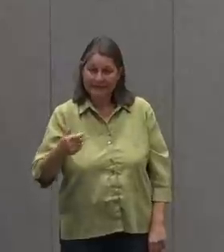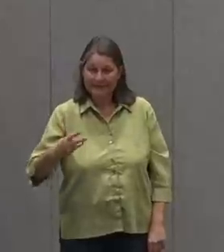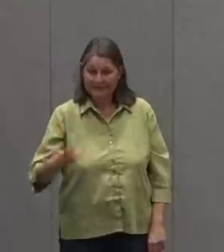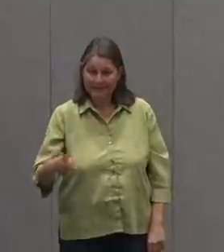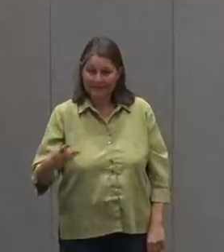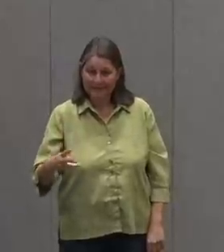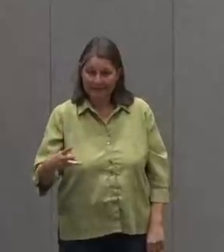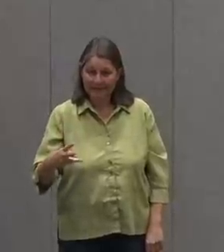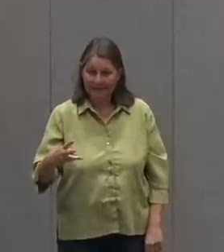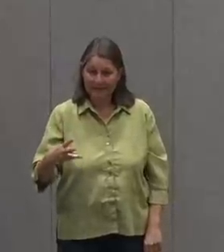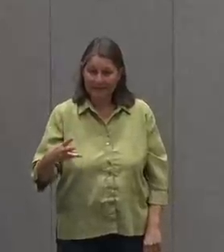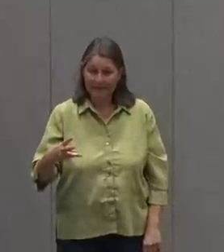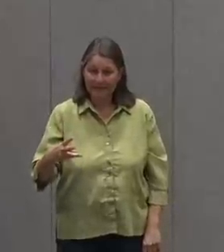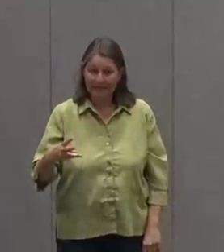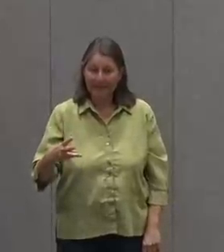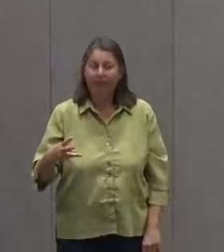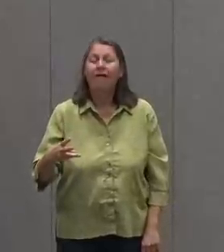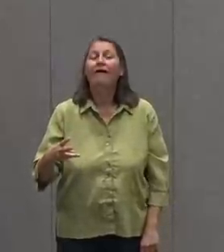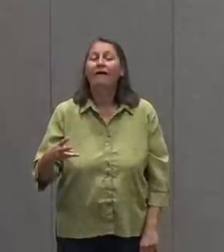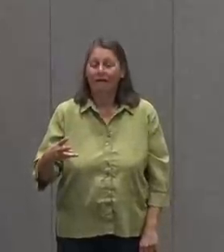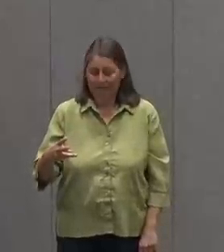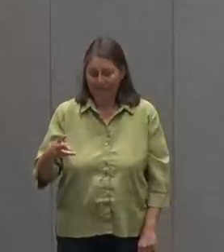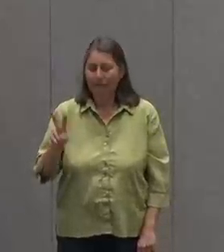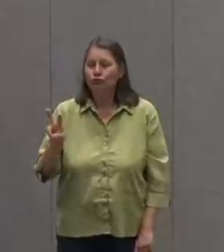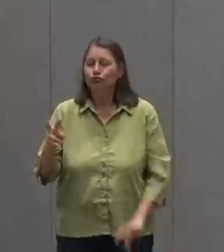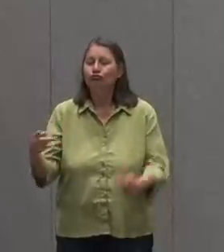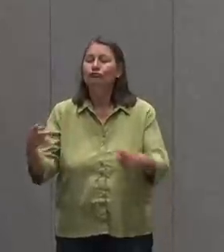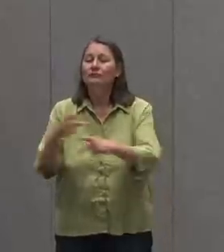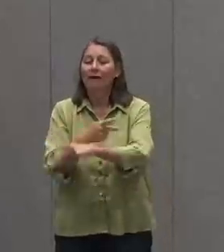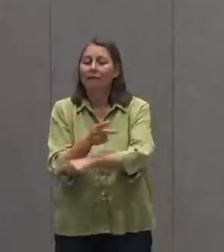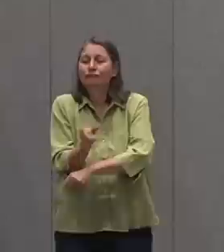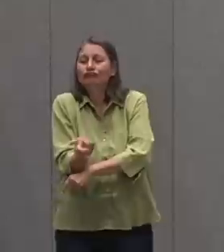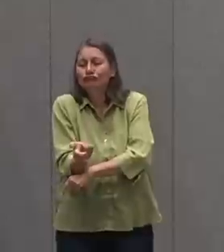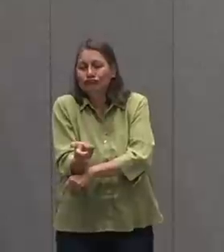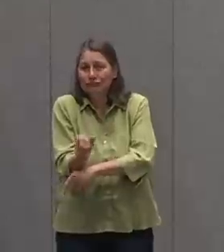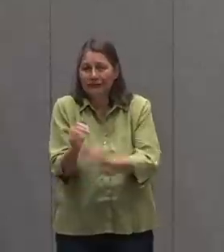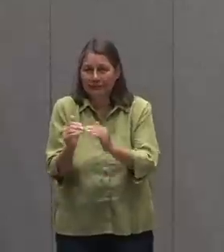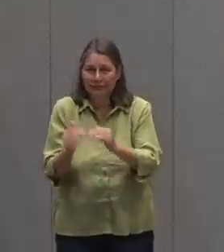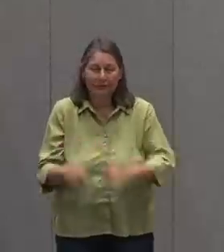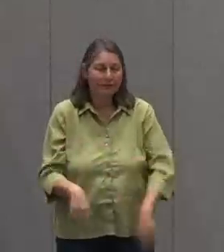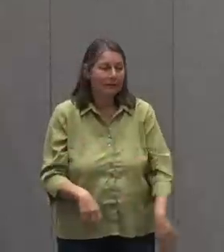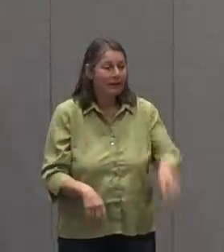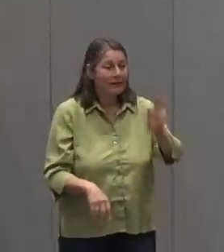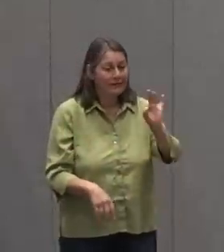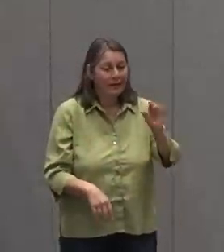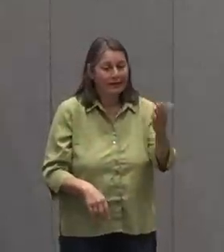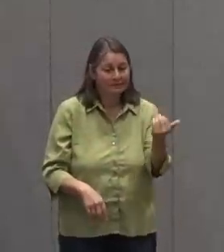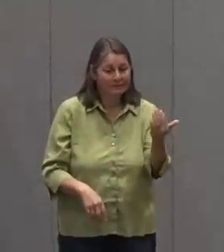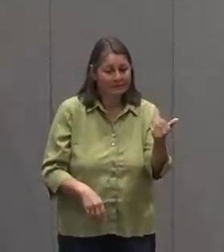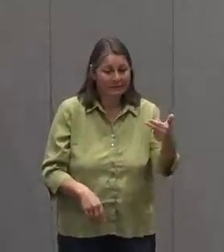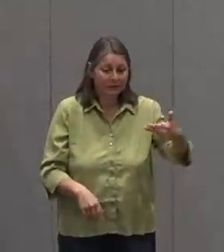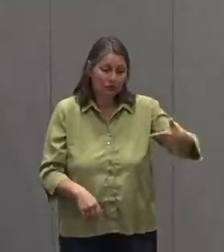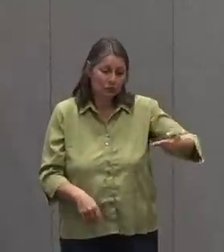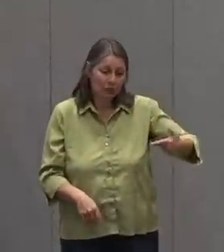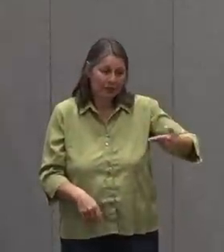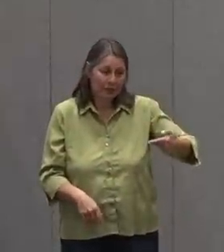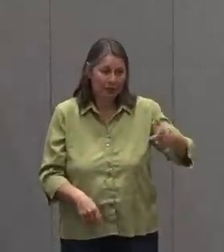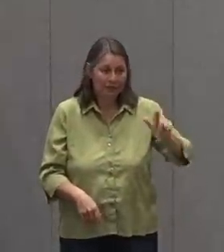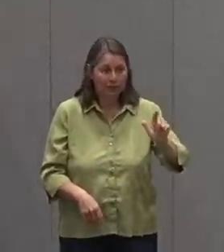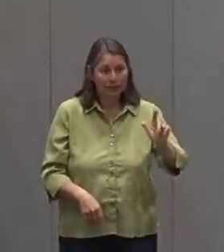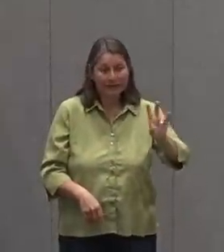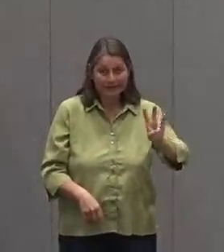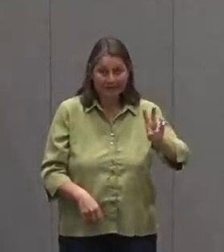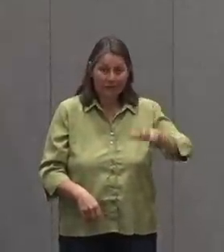all multiples of 2. If I look at 9, 15, 21, 27,